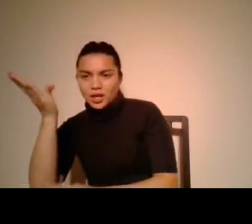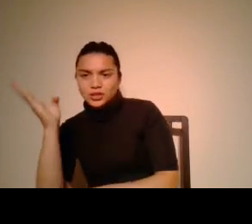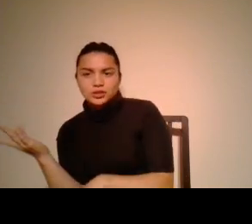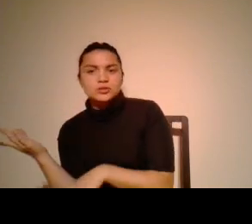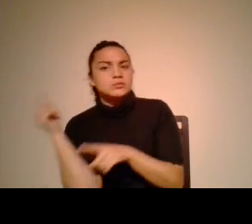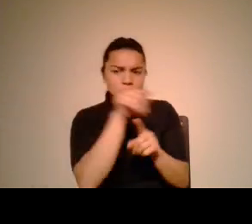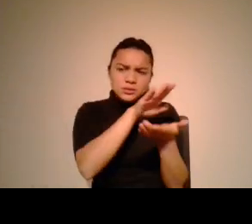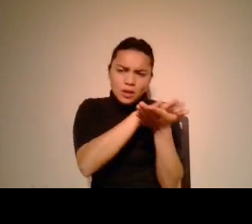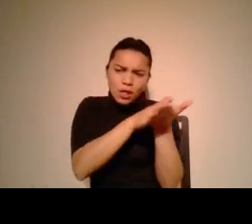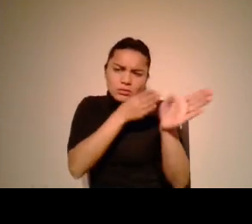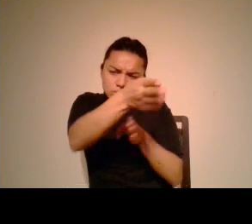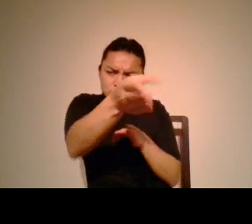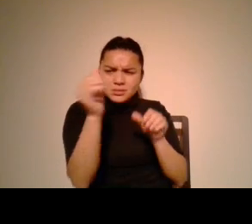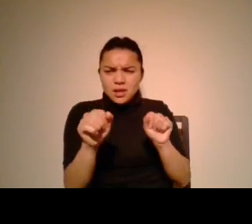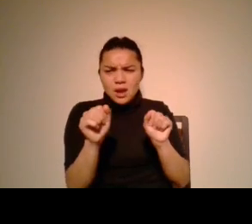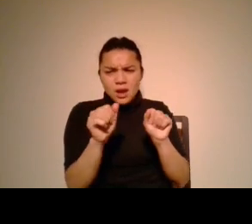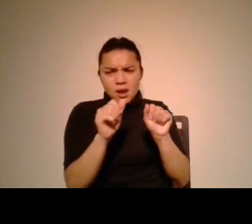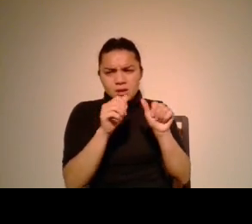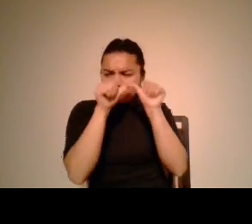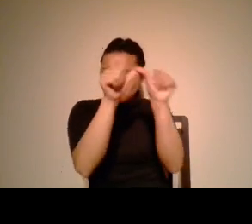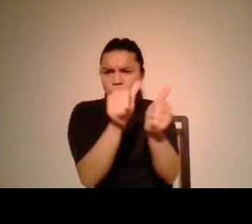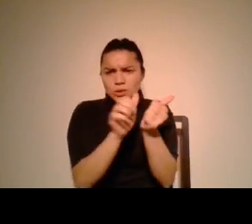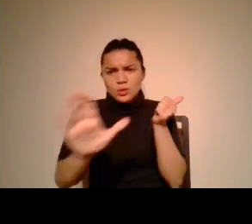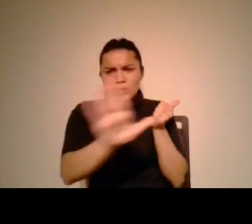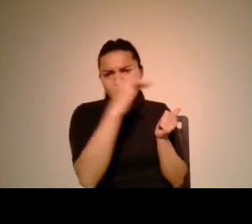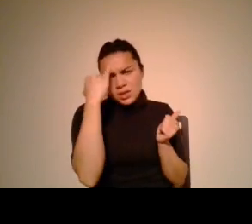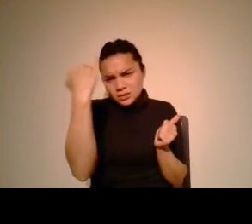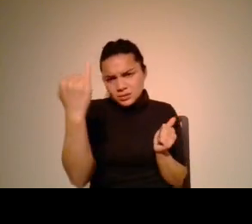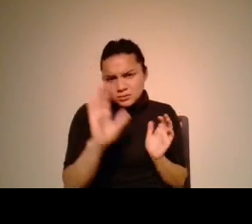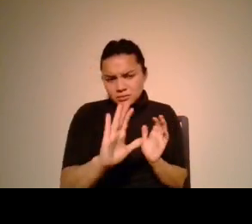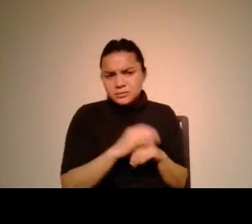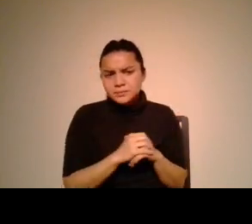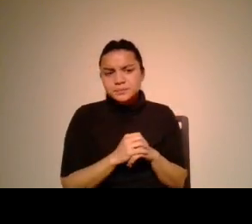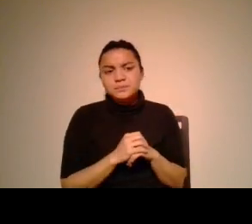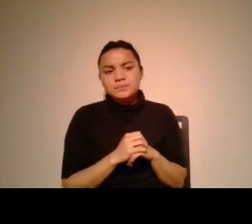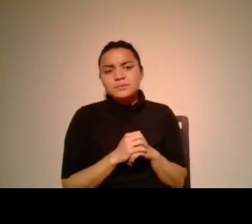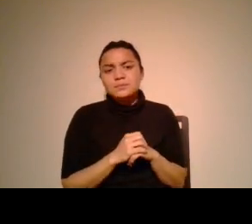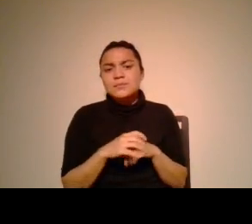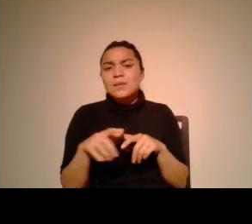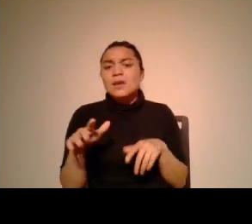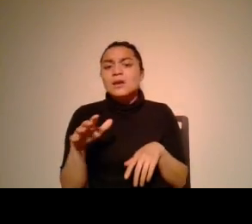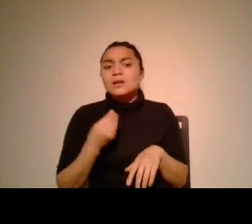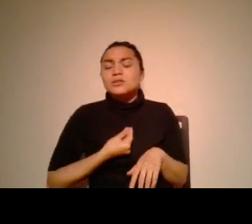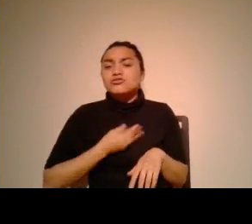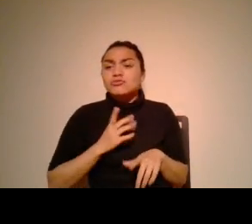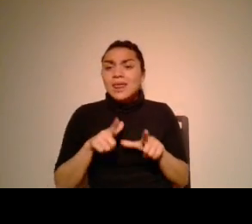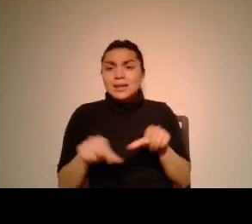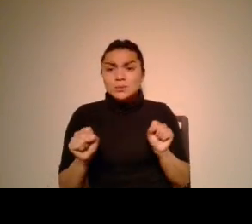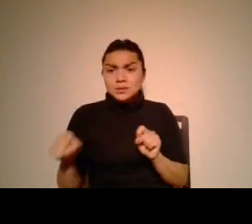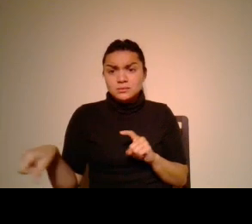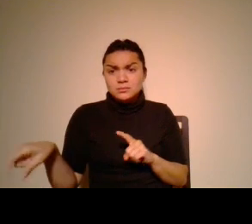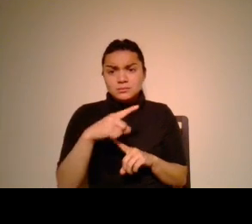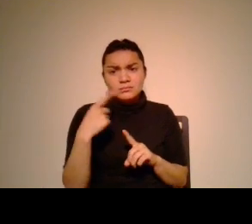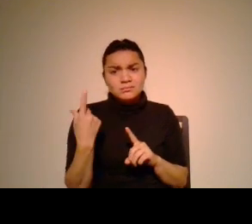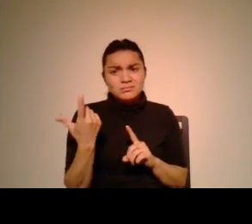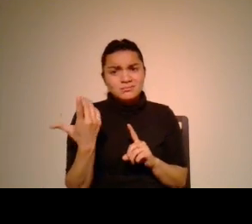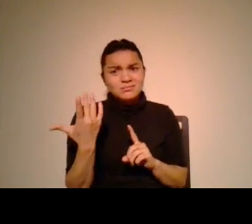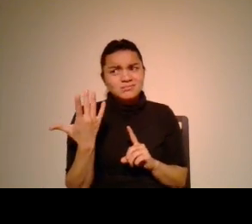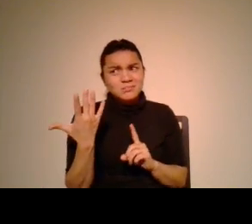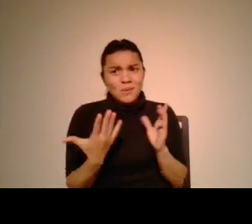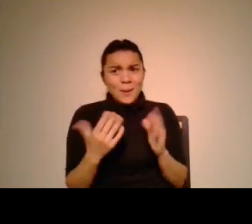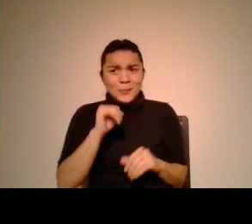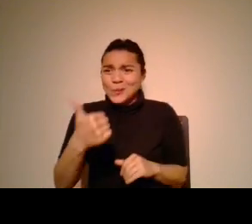One of the sort of realities of being a trans linguist is that it's very, very, very, very unlikely that you have a faculty advisor who is trans,